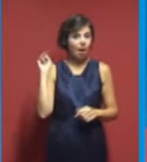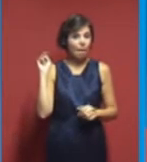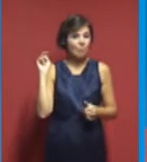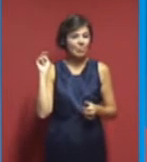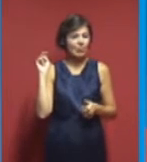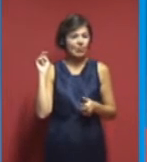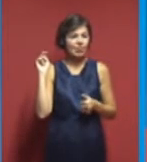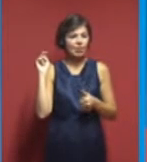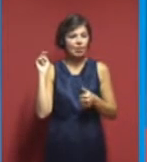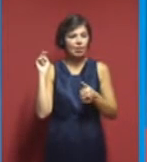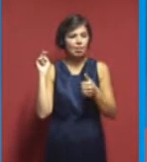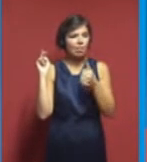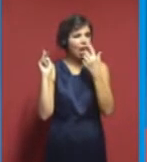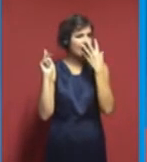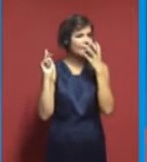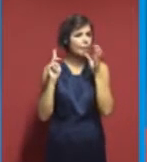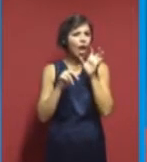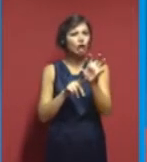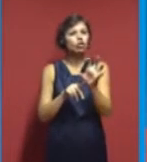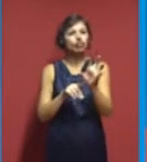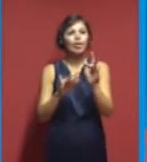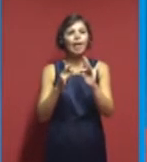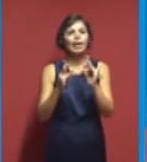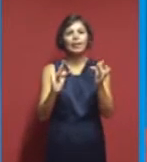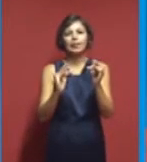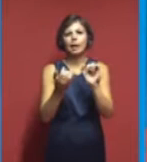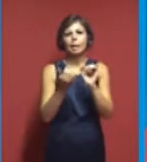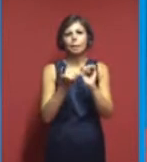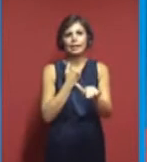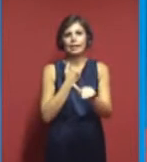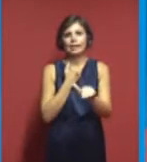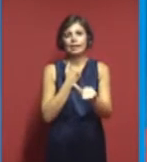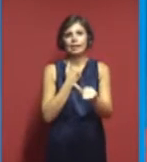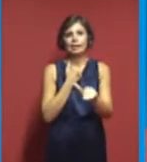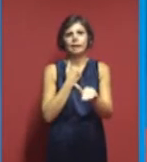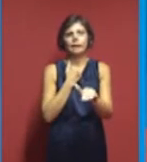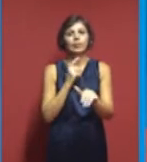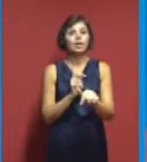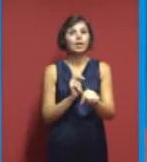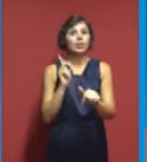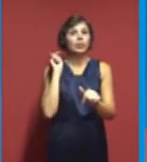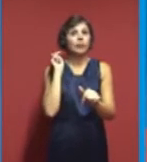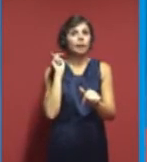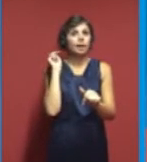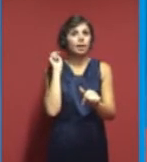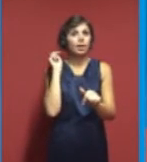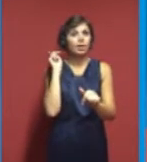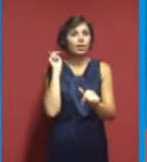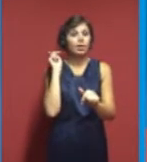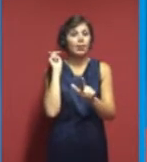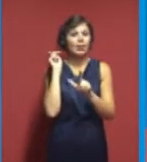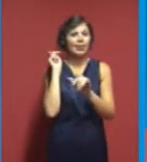broadcasted in a network. That was the foundings of the internet. Elena was a playmate of the Swedish playmate. Very